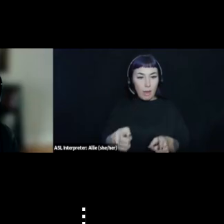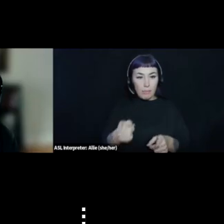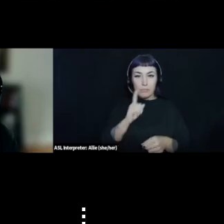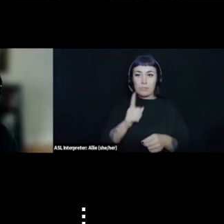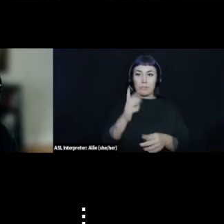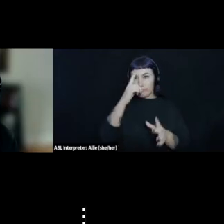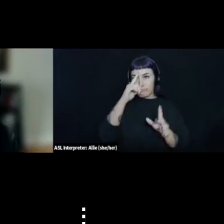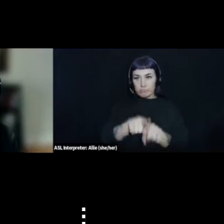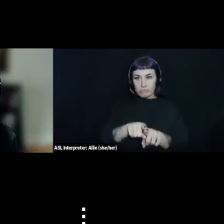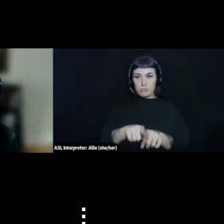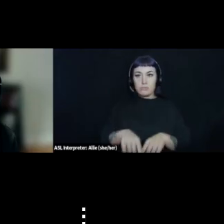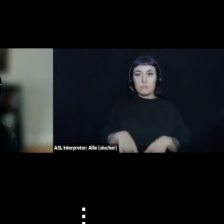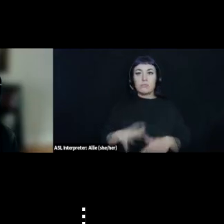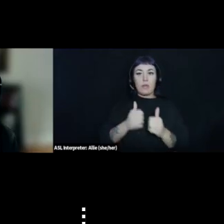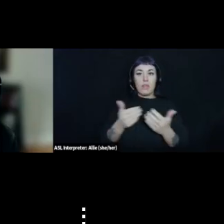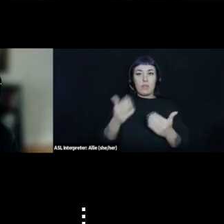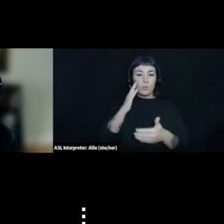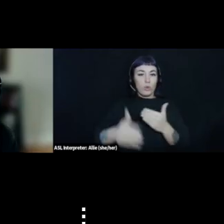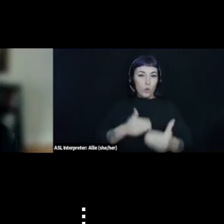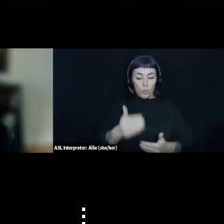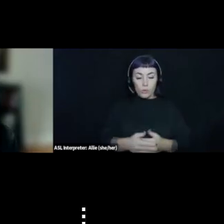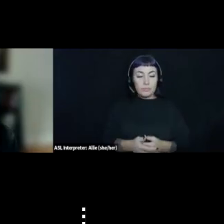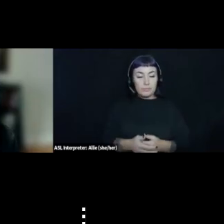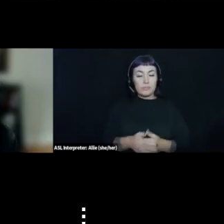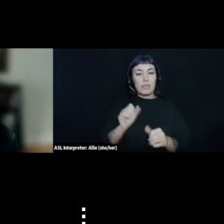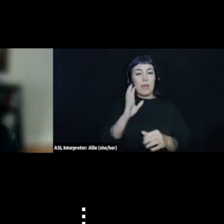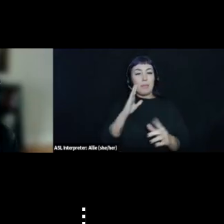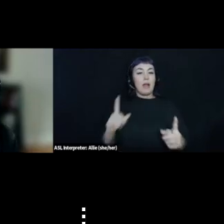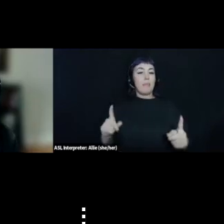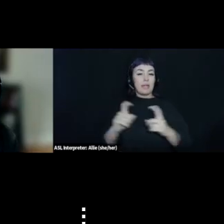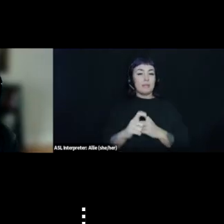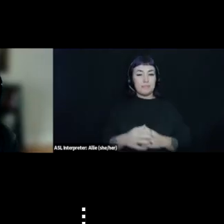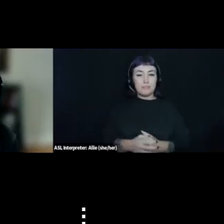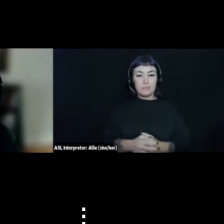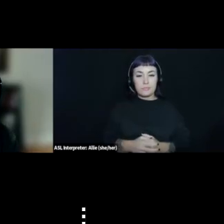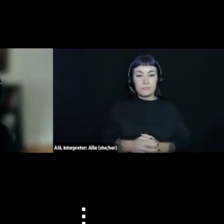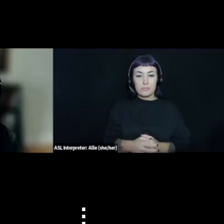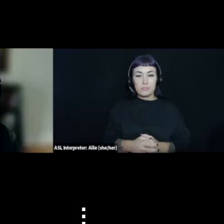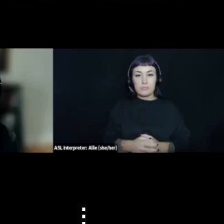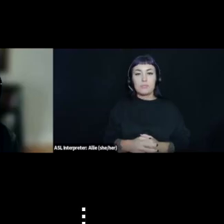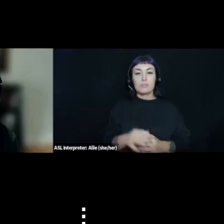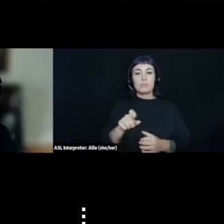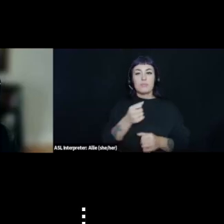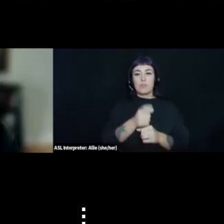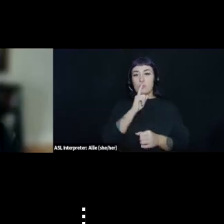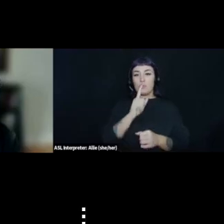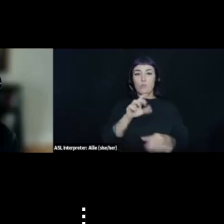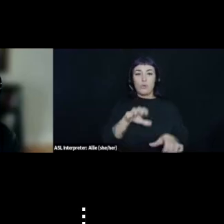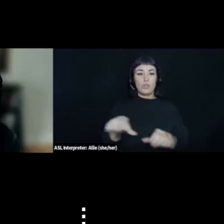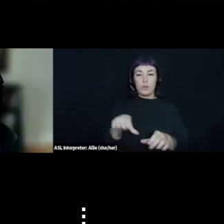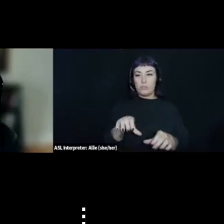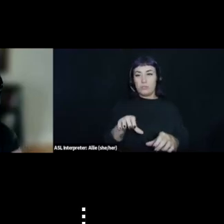in agreement with how things are going to go. It can get really complex. So we need to make sure we are